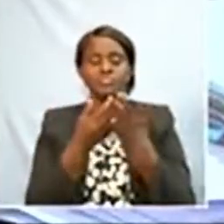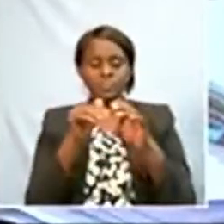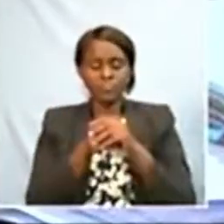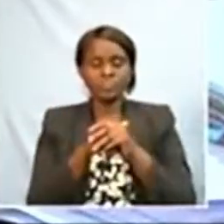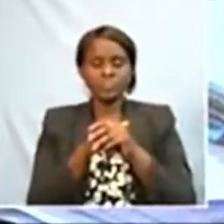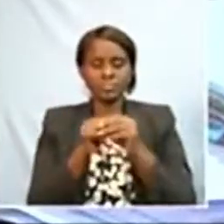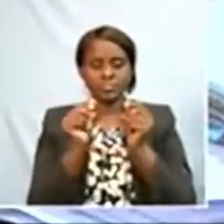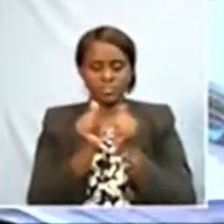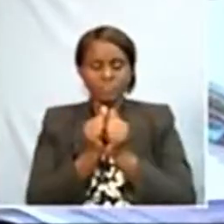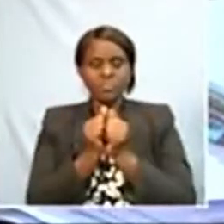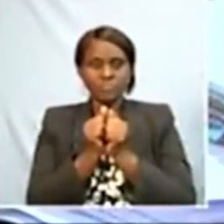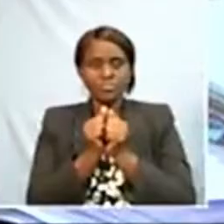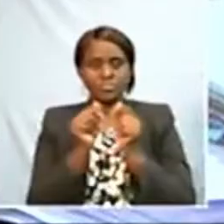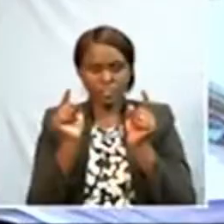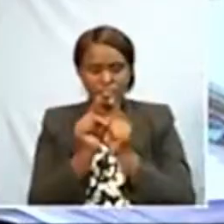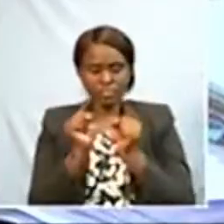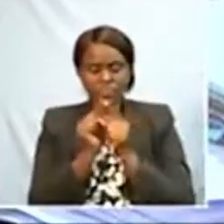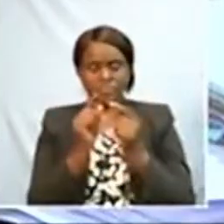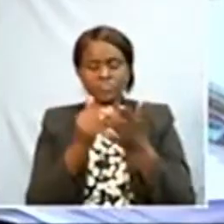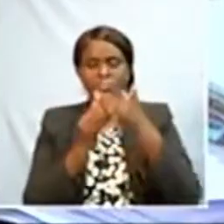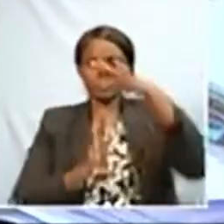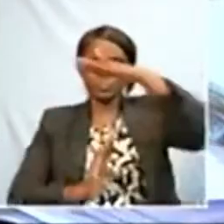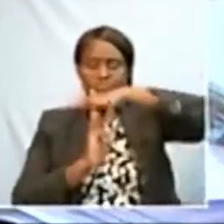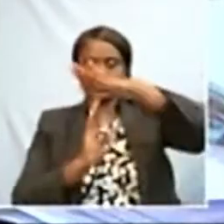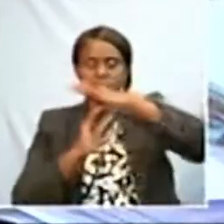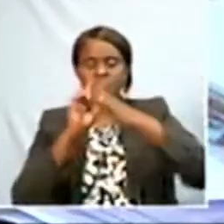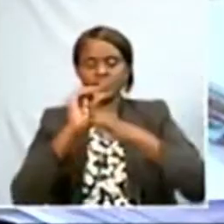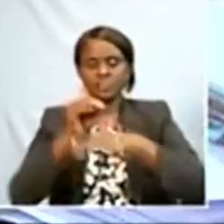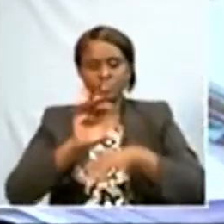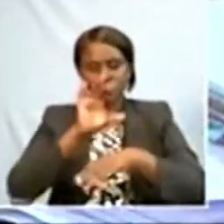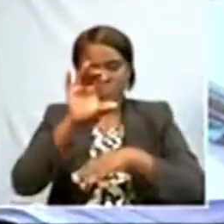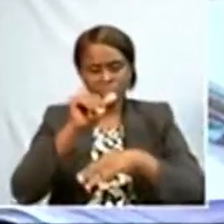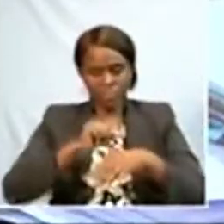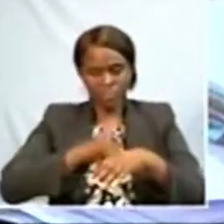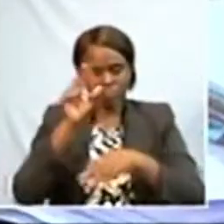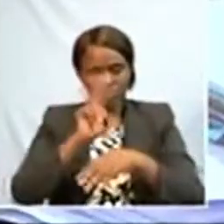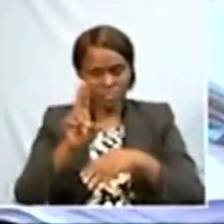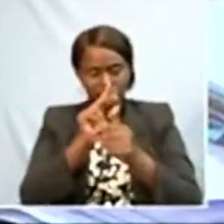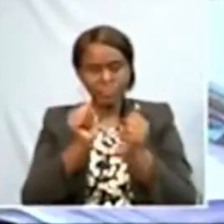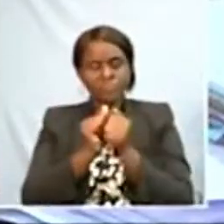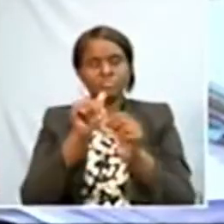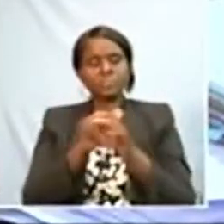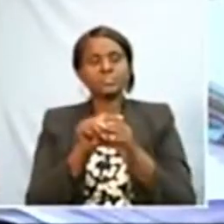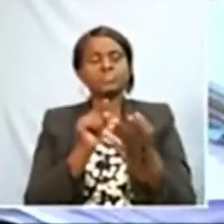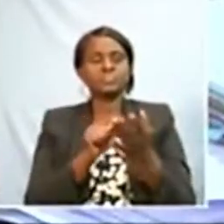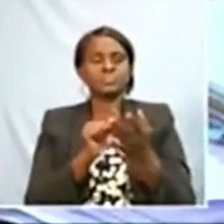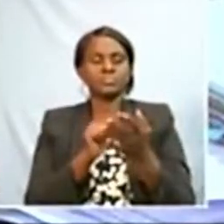of the ceilings or allocations? Are we spending within?